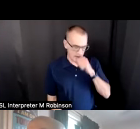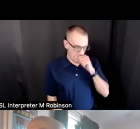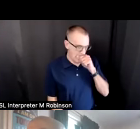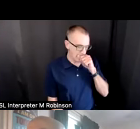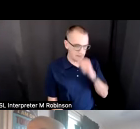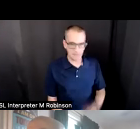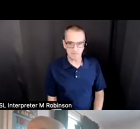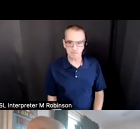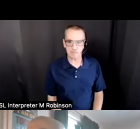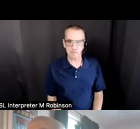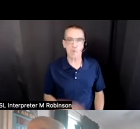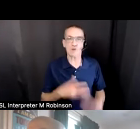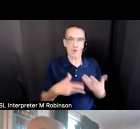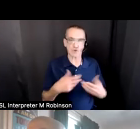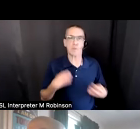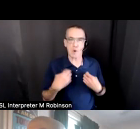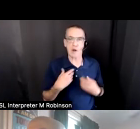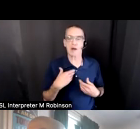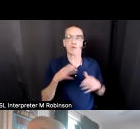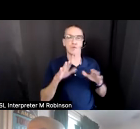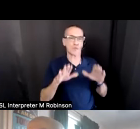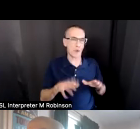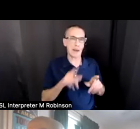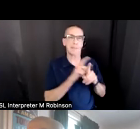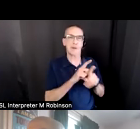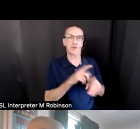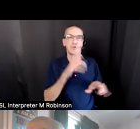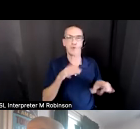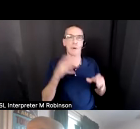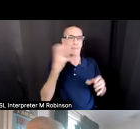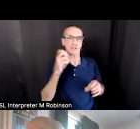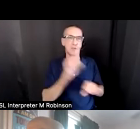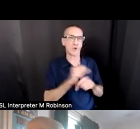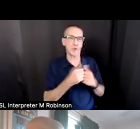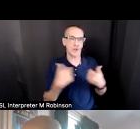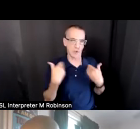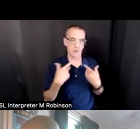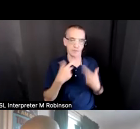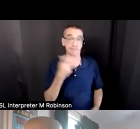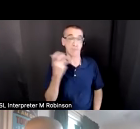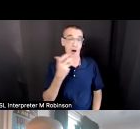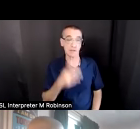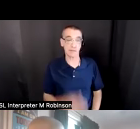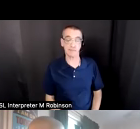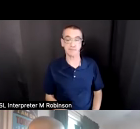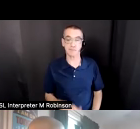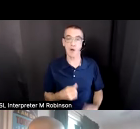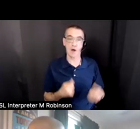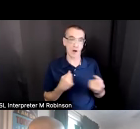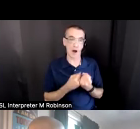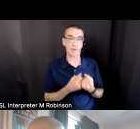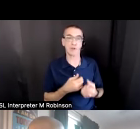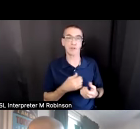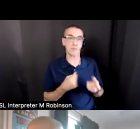And we put social and emotional. We have great mentors who do amazing work with youth. Awesome. Concrete